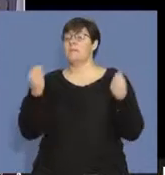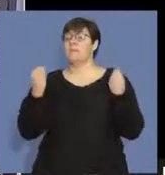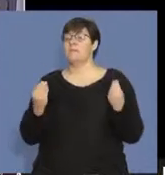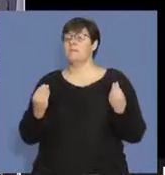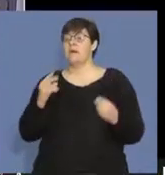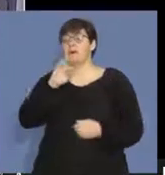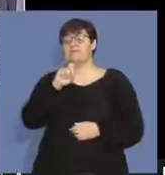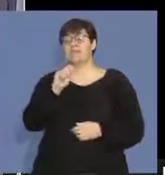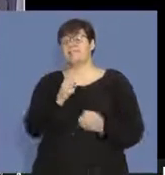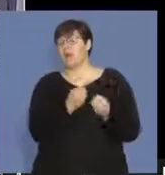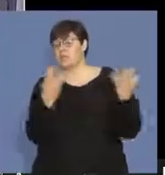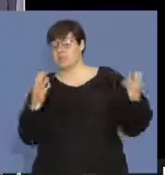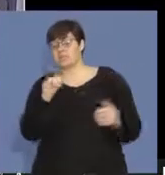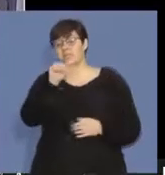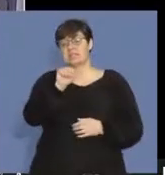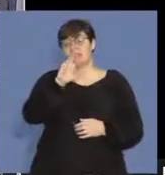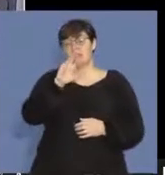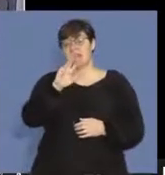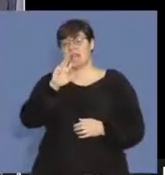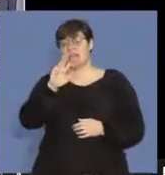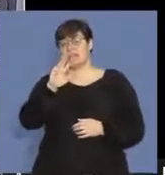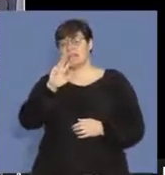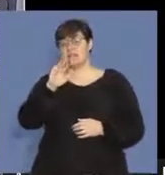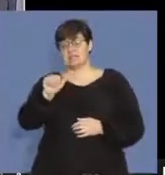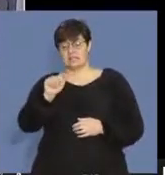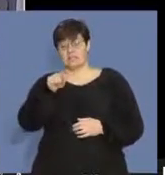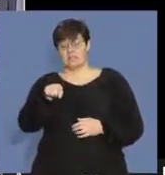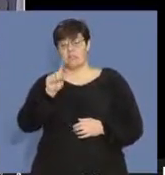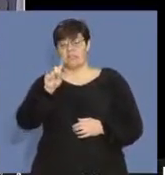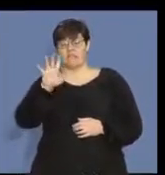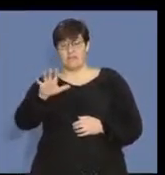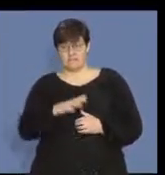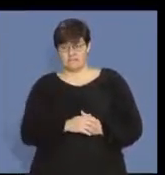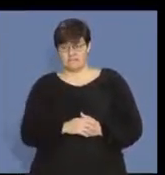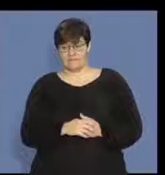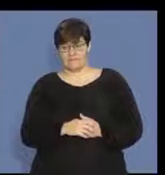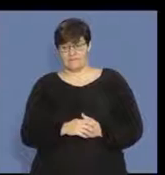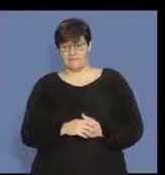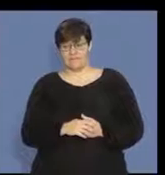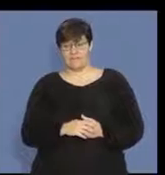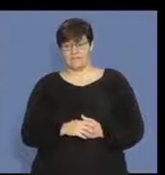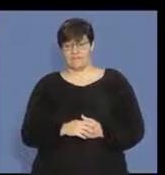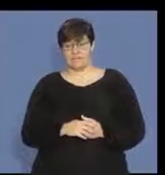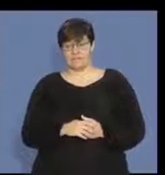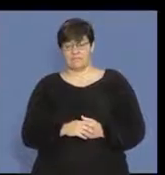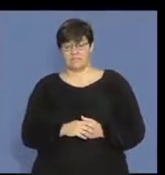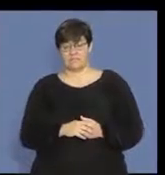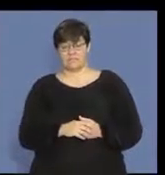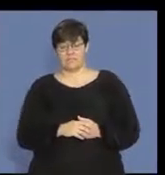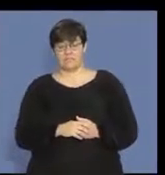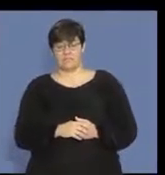and this will give you your VAT amount, which is 696.15. There we go. There's your VAT amount